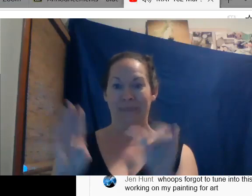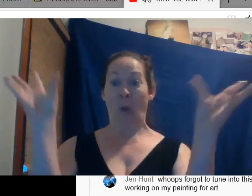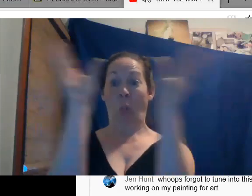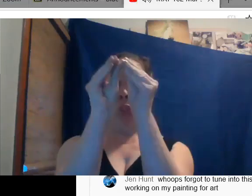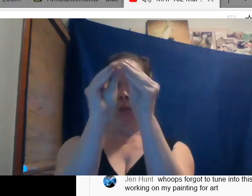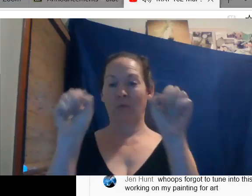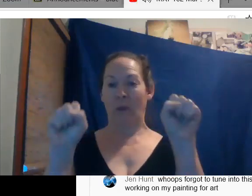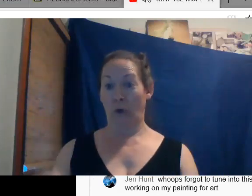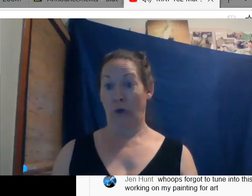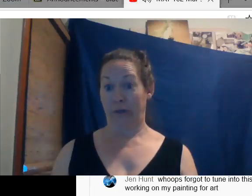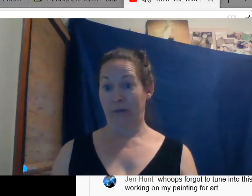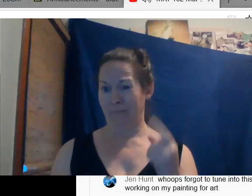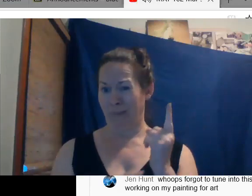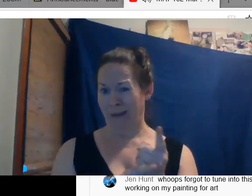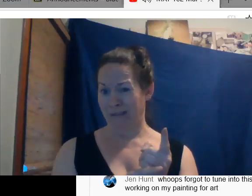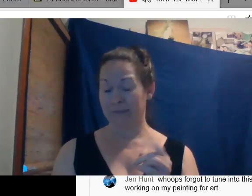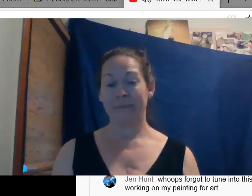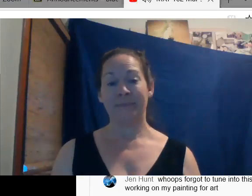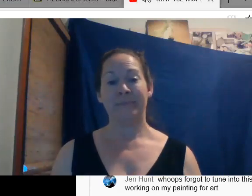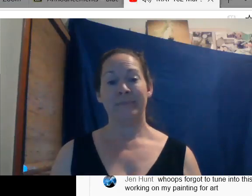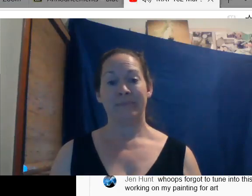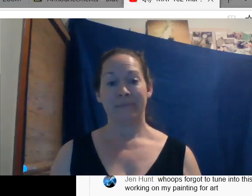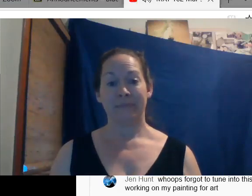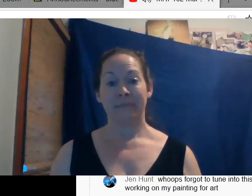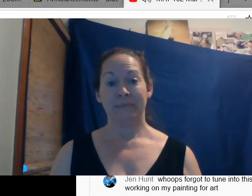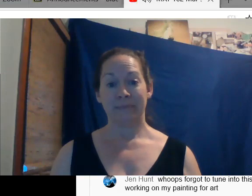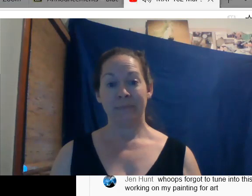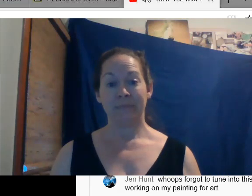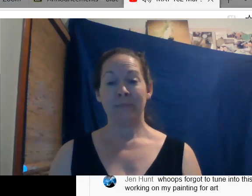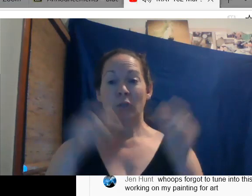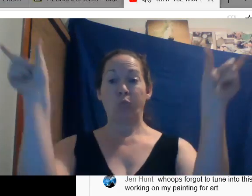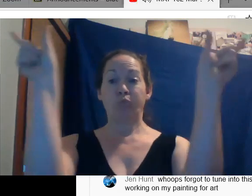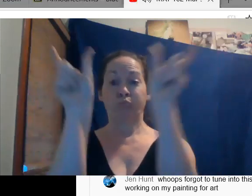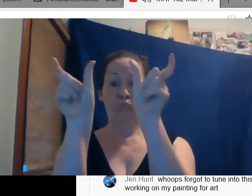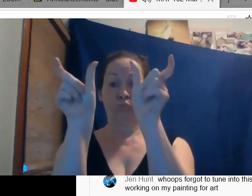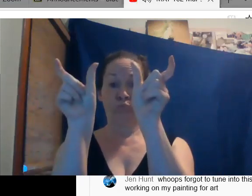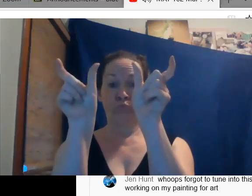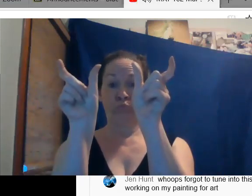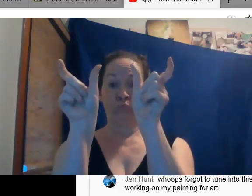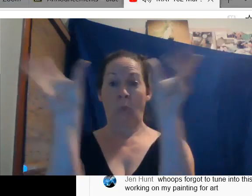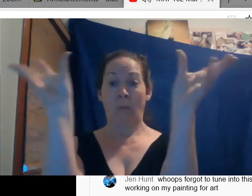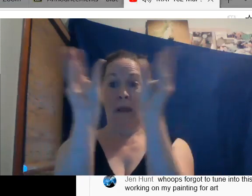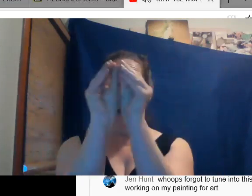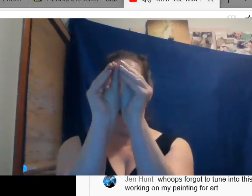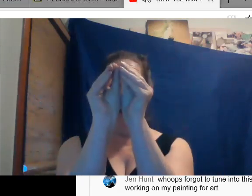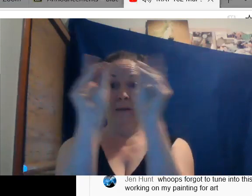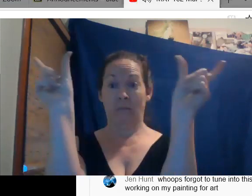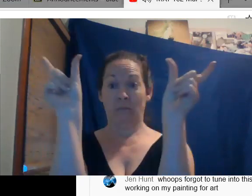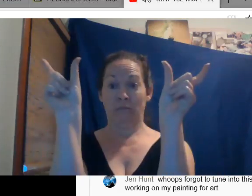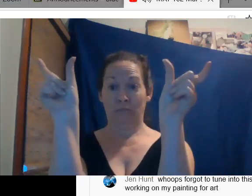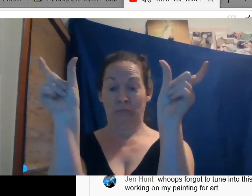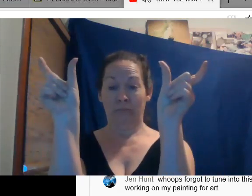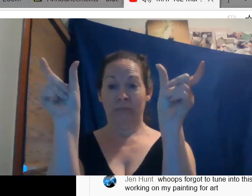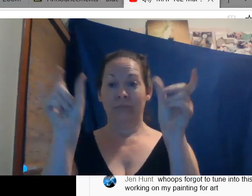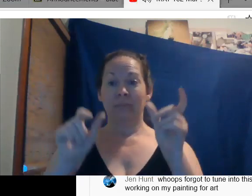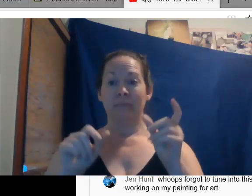I could write everything as a common denominator. These individual terms came from the